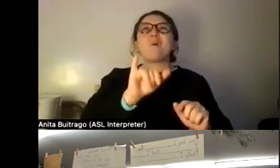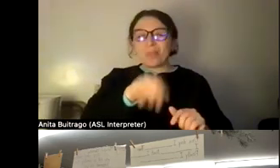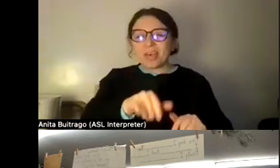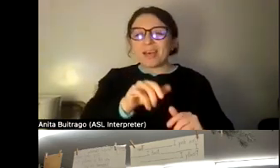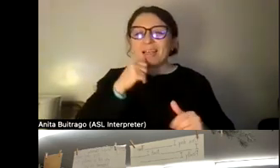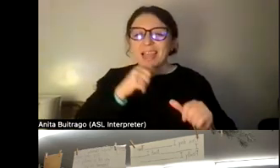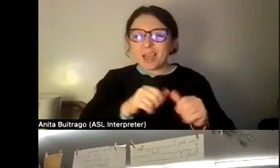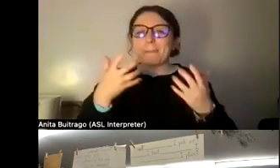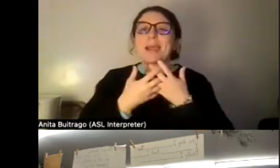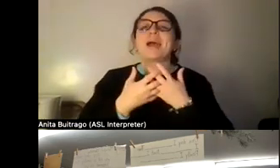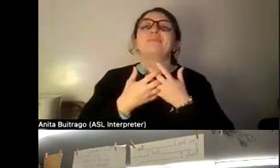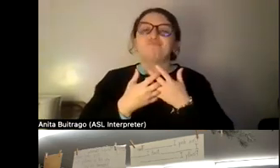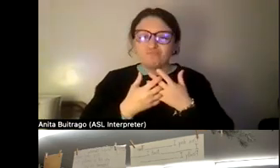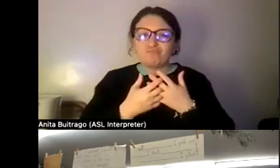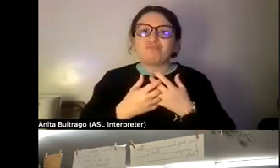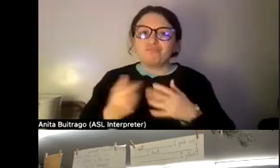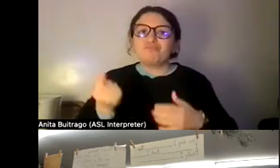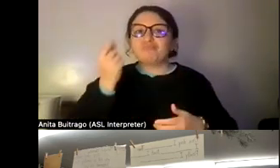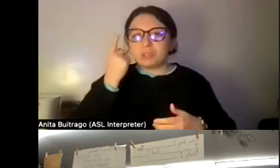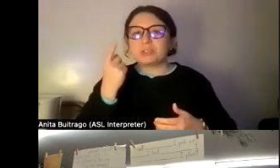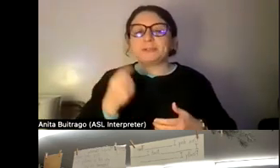or a group of letters in order to read words.